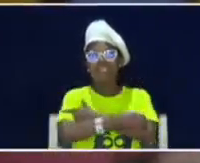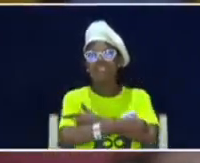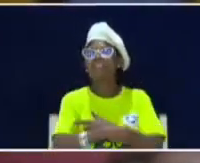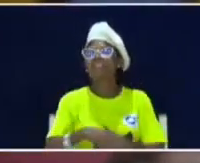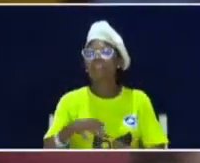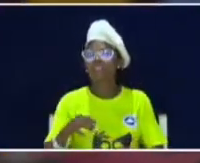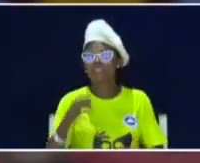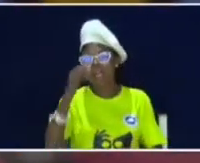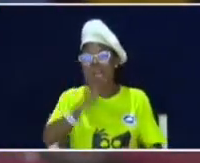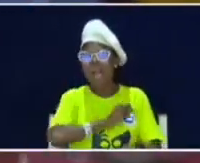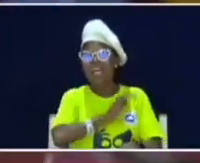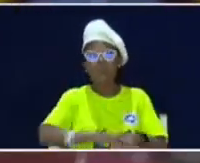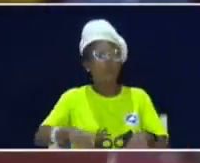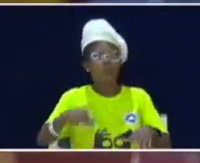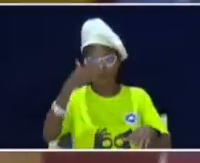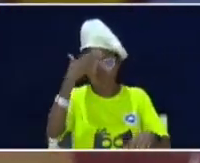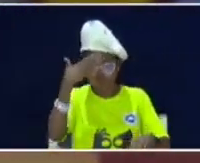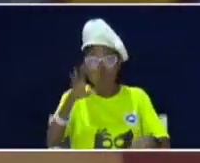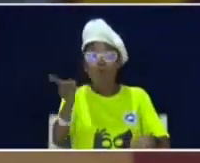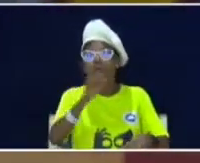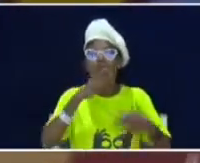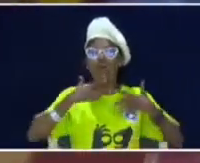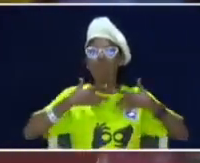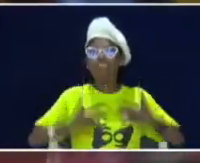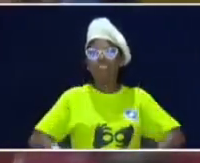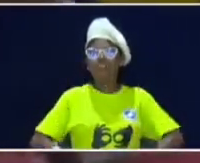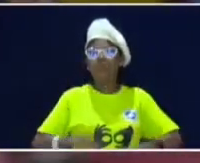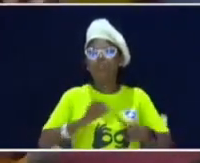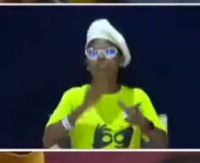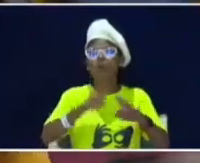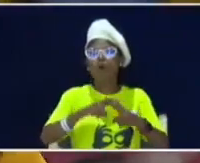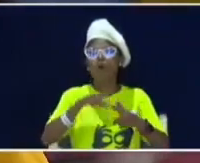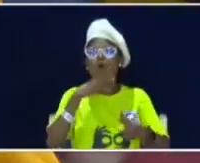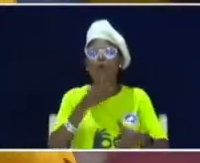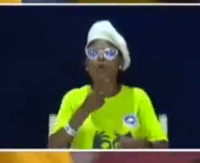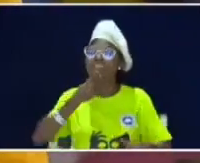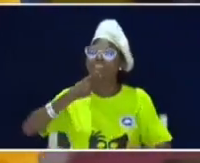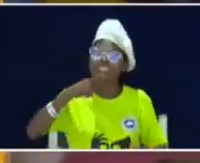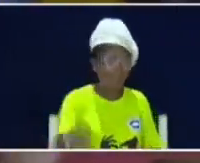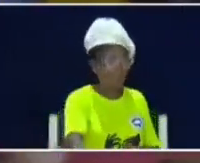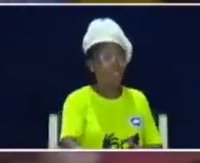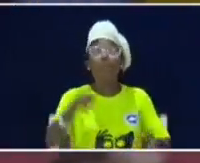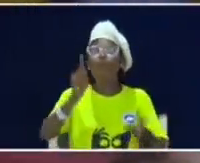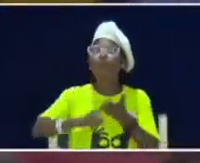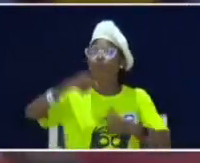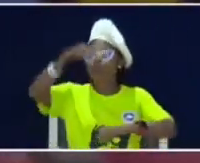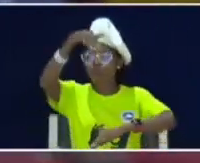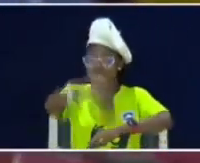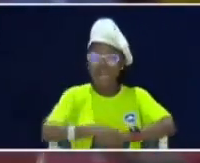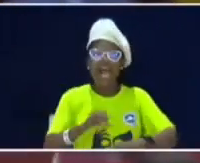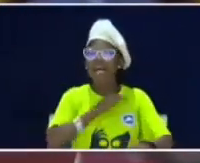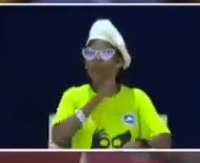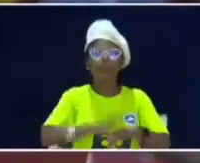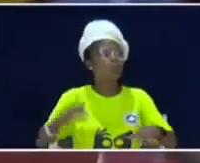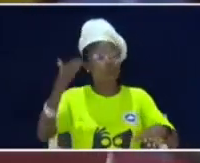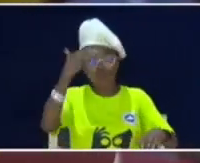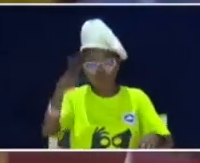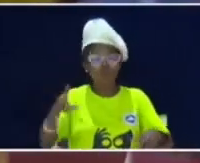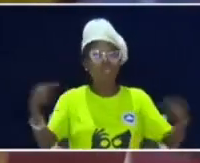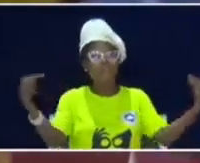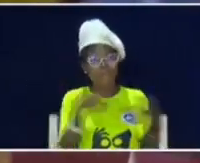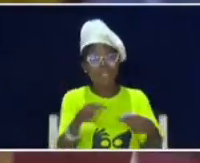I don't know where you've been weary tonight. I don't know where you've been disappointed tonight. I don't know the pain you carry here